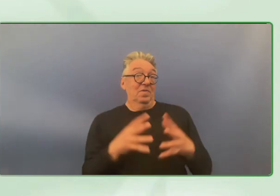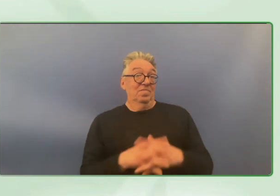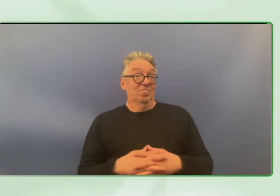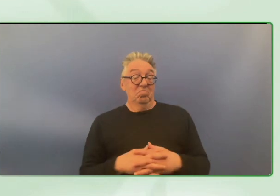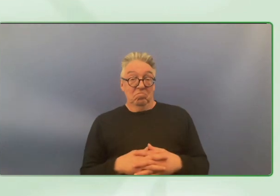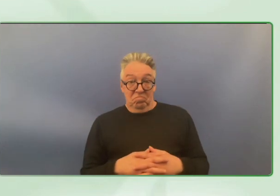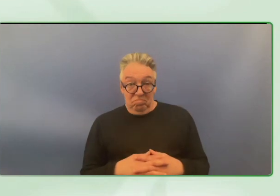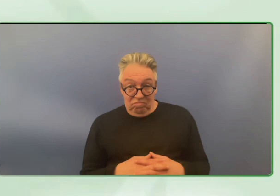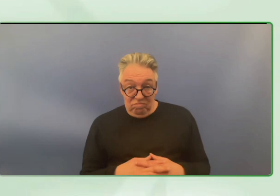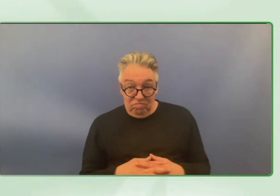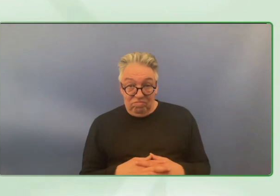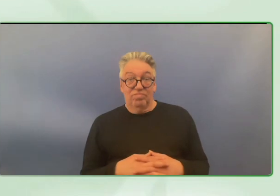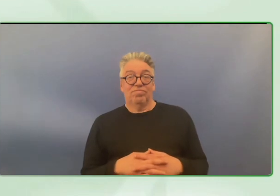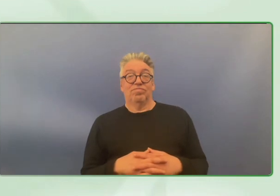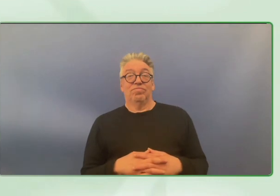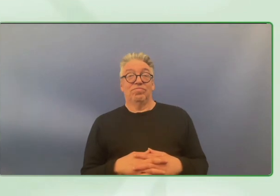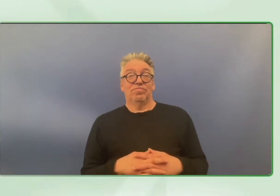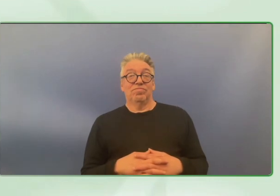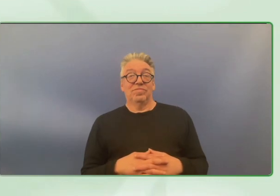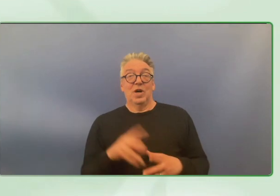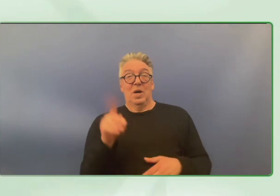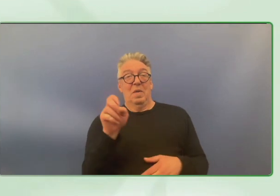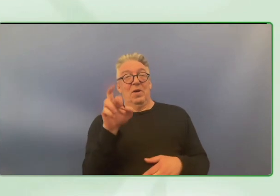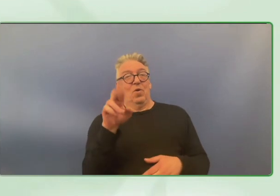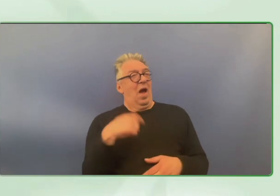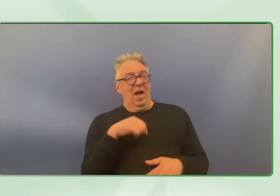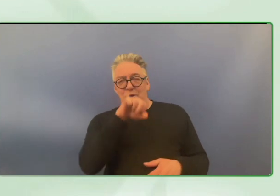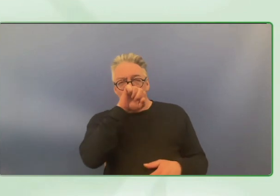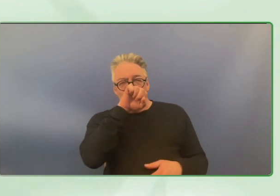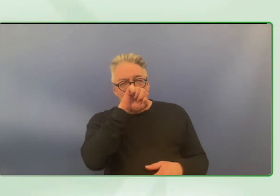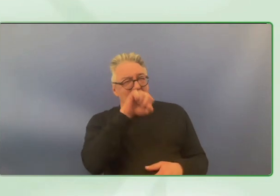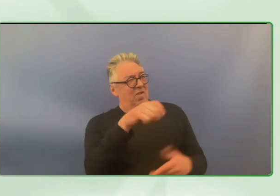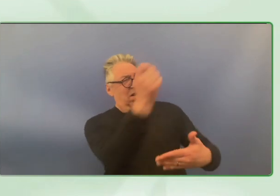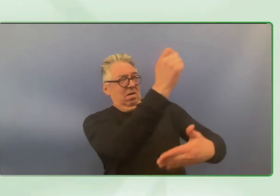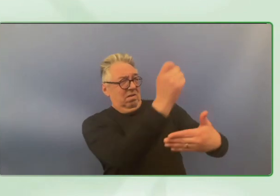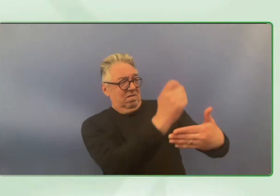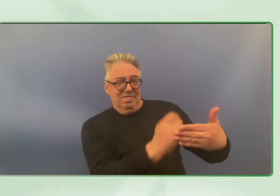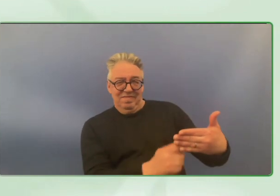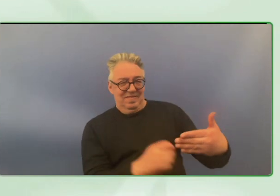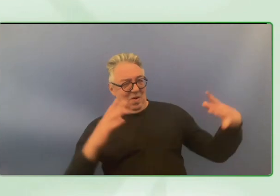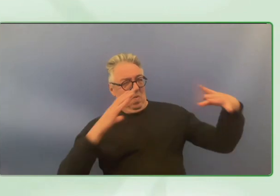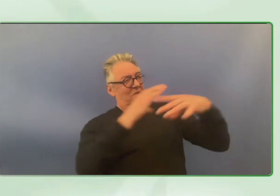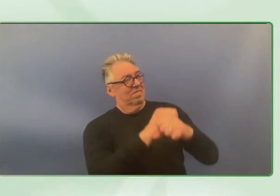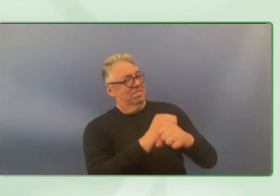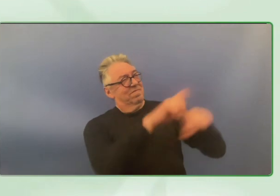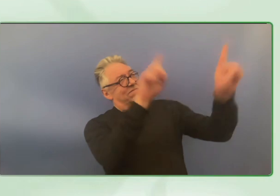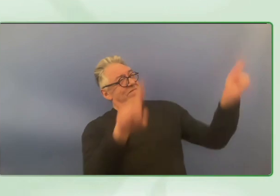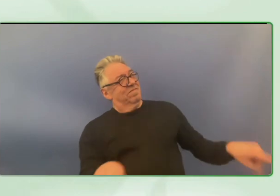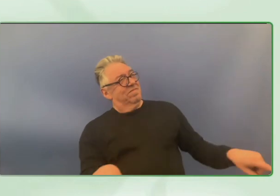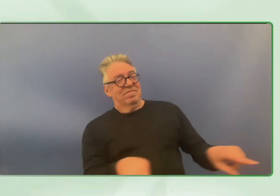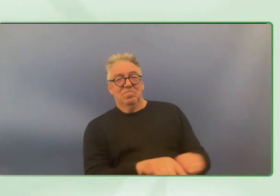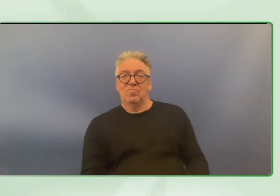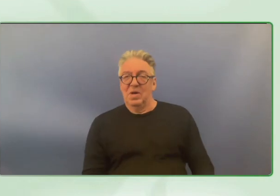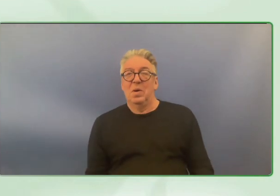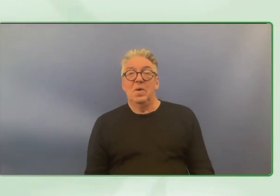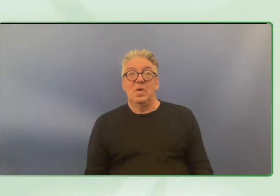Thank you, Petra. I really love seeing this activity. Um, so I've